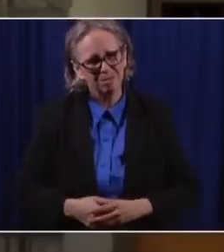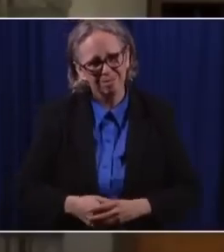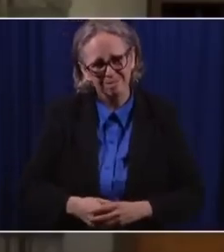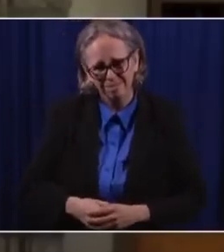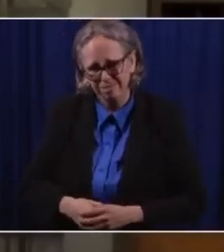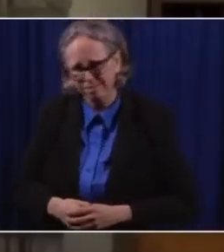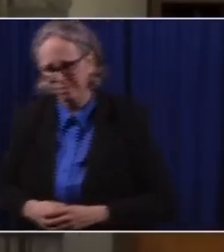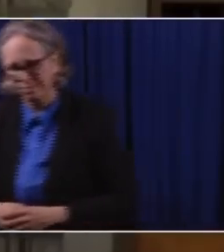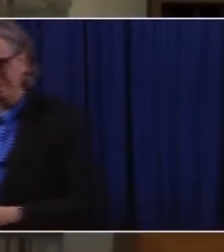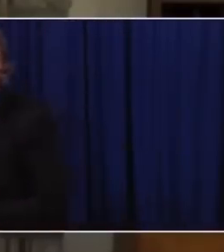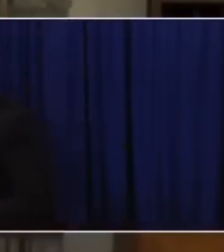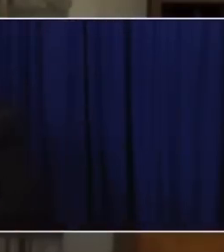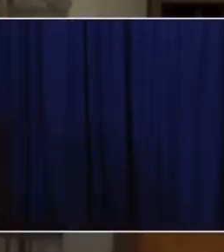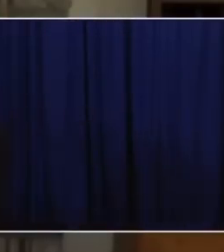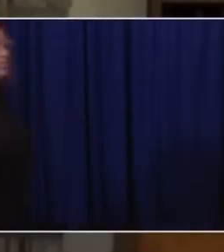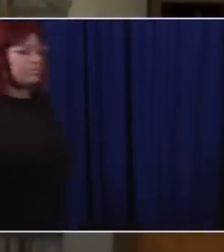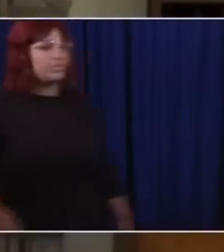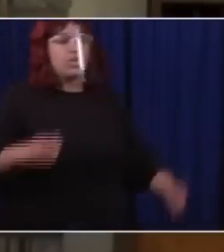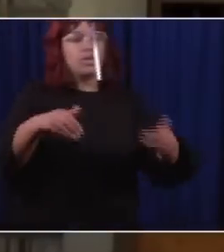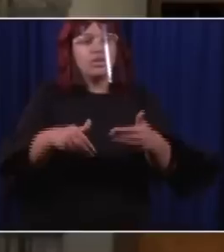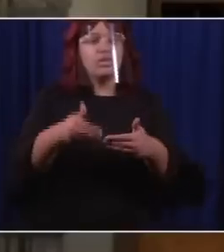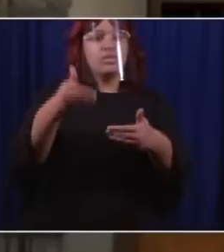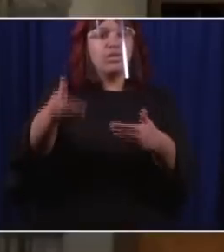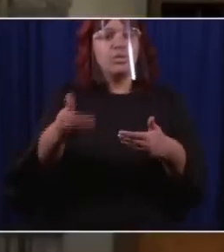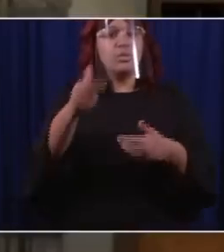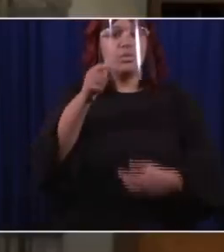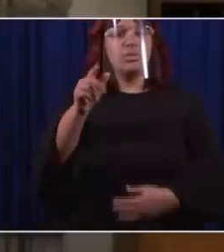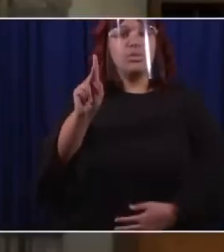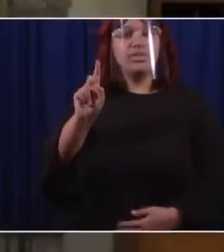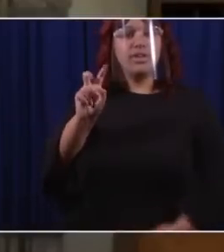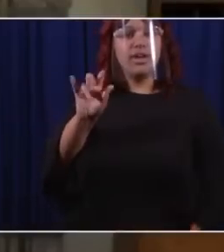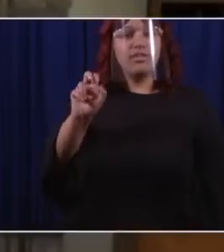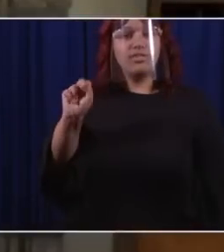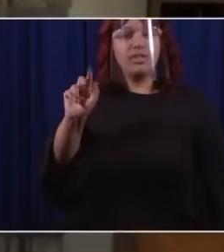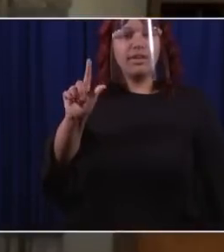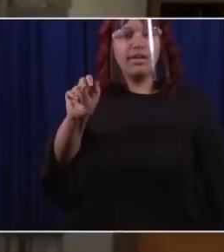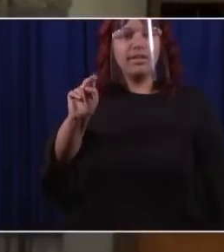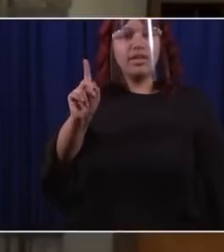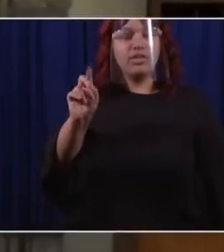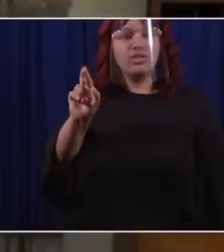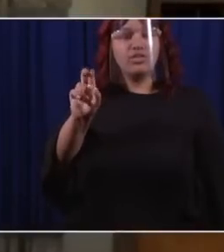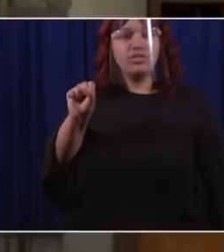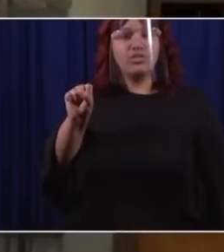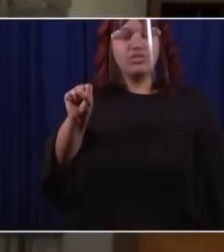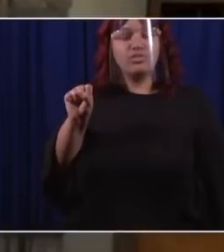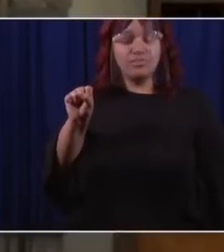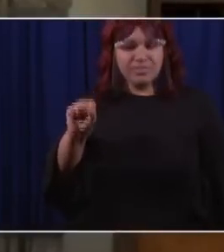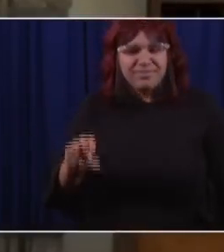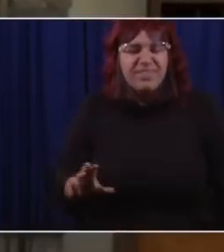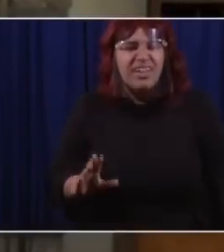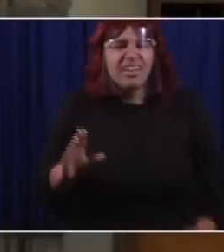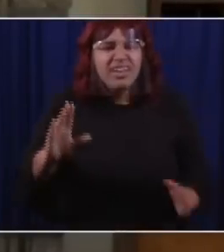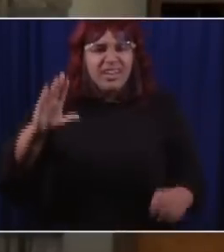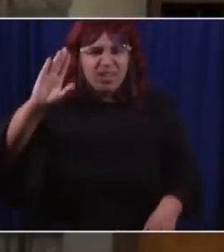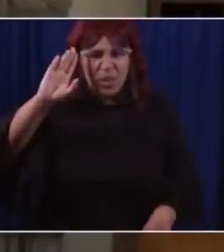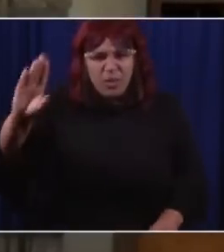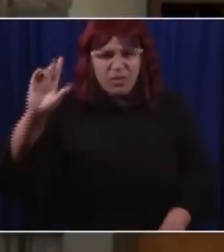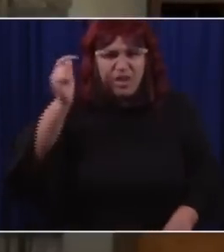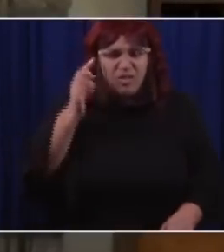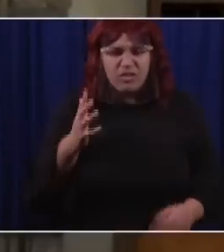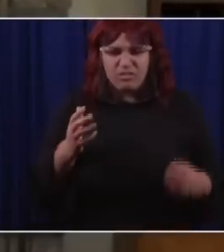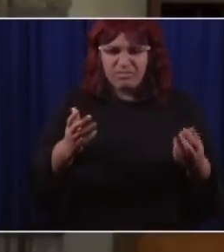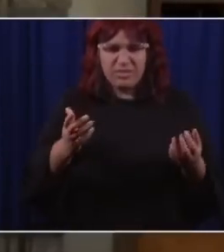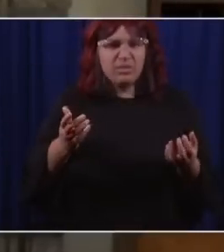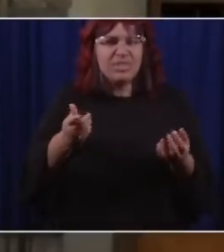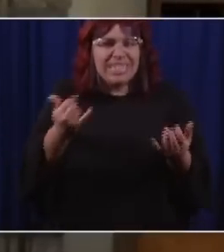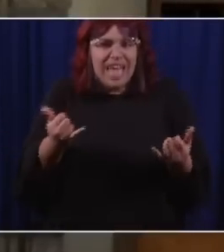WBNS. Good afternoon, Governor. Both you and Lance Himes today both talked about a vaccine is